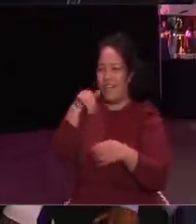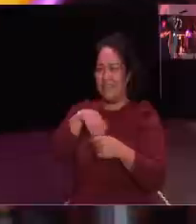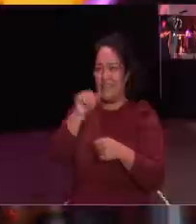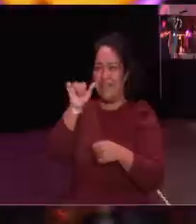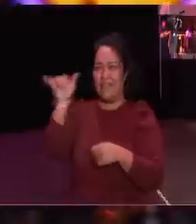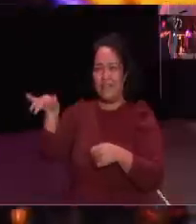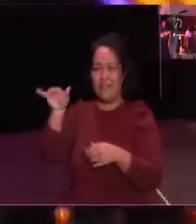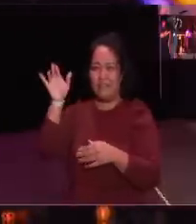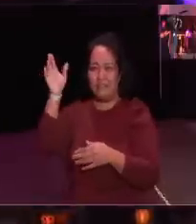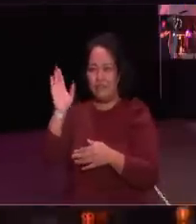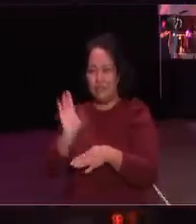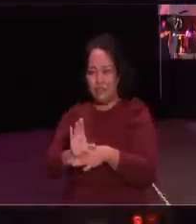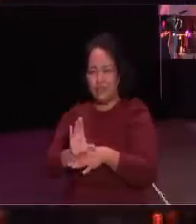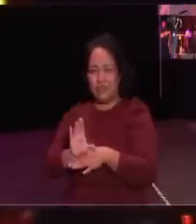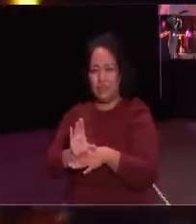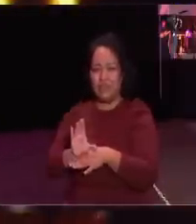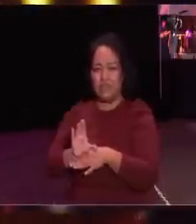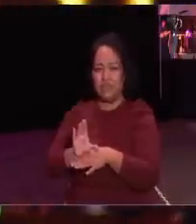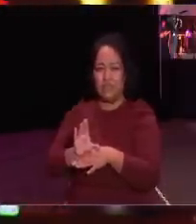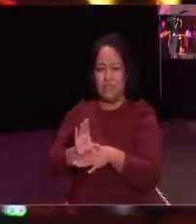church.